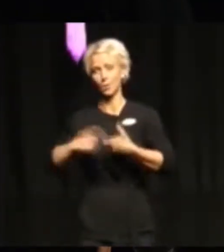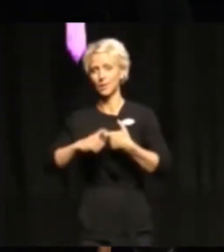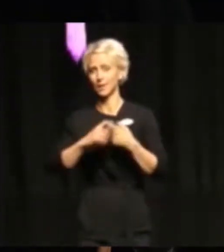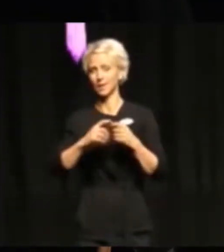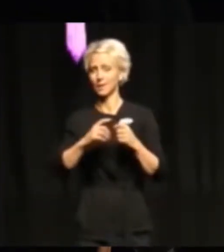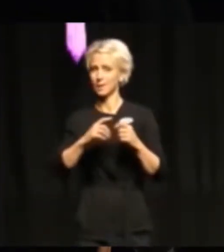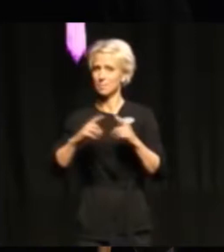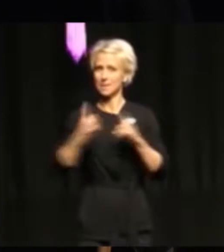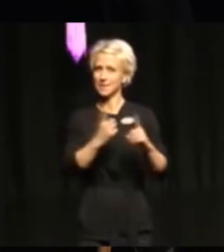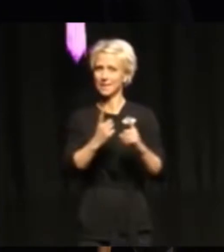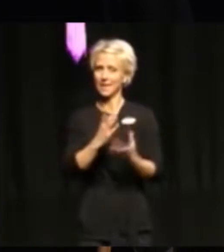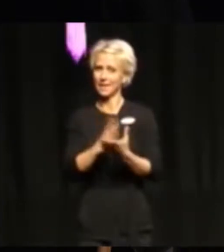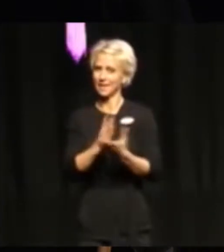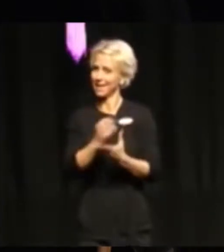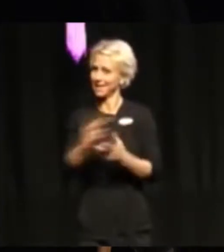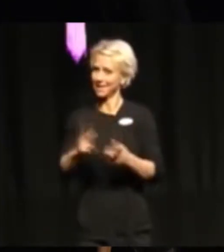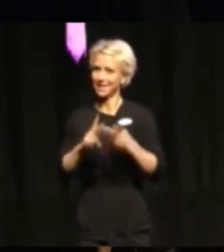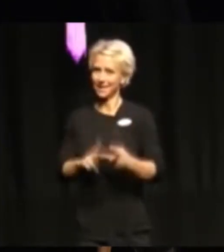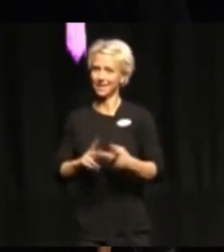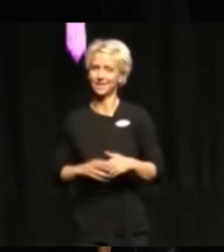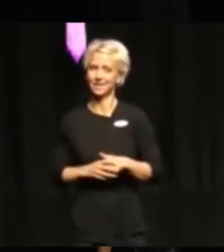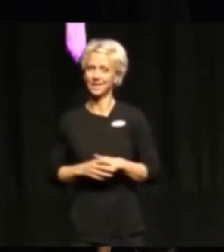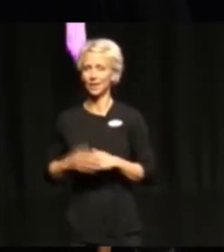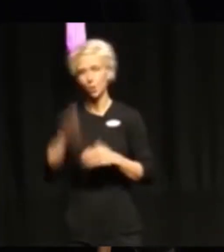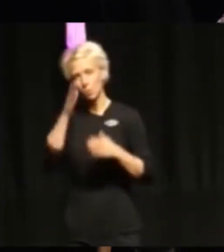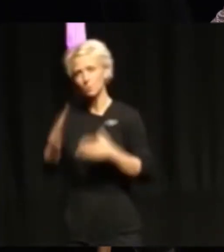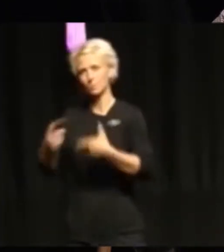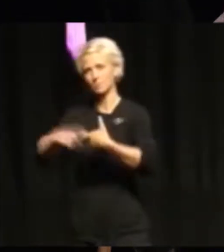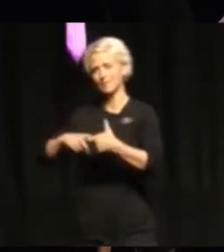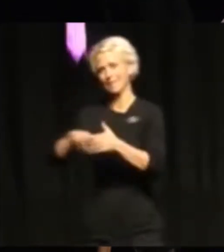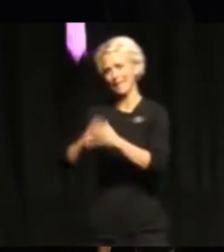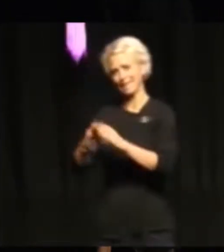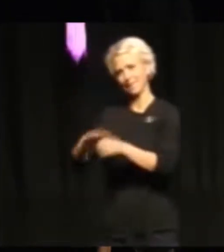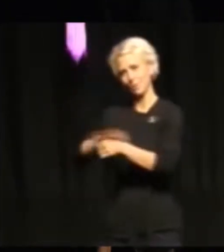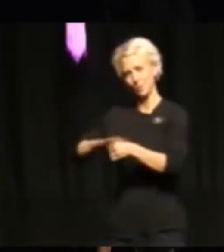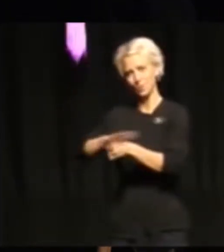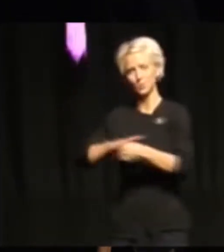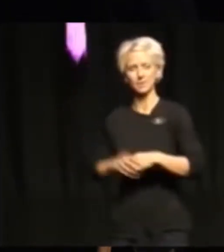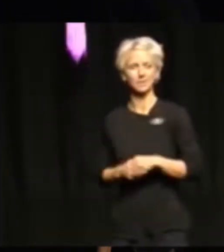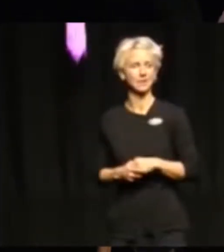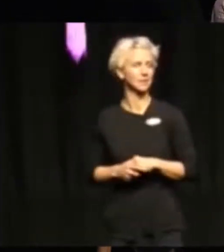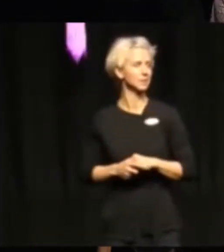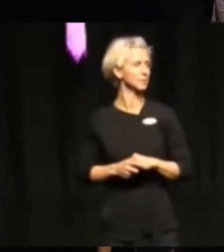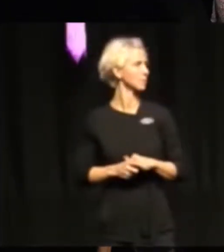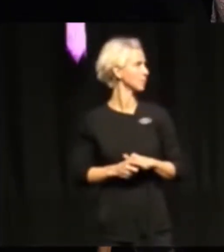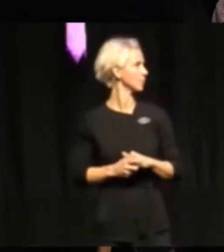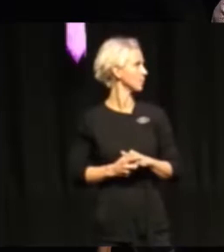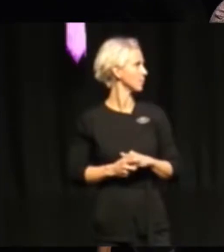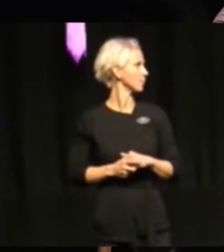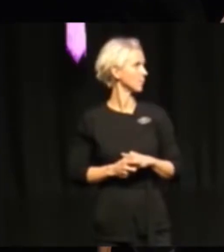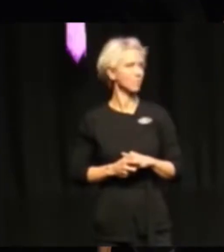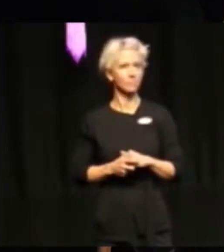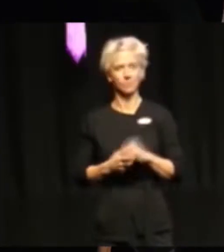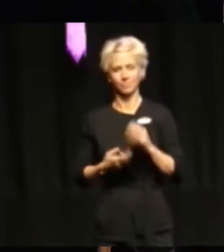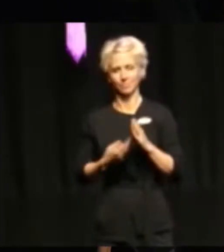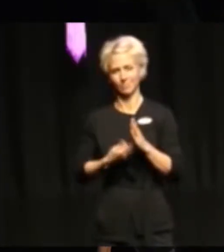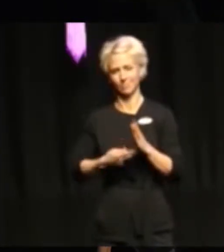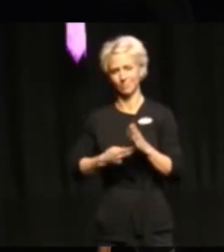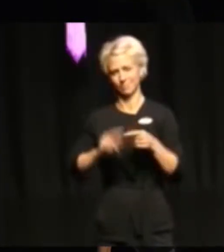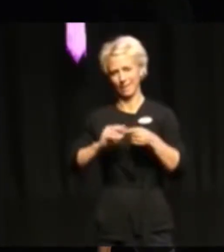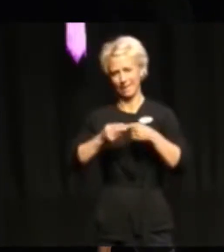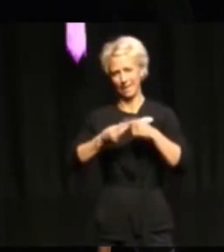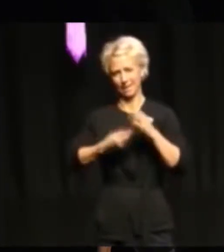is different from anyone's, generic sense of how human rights should be. The treaty, the core